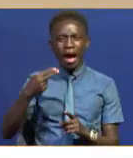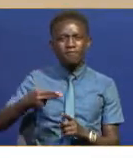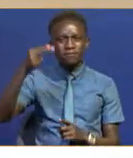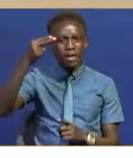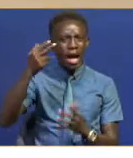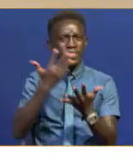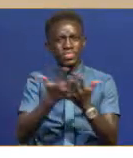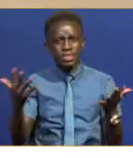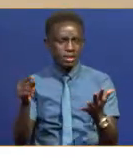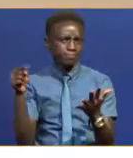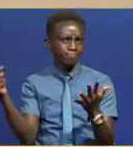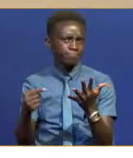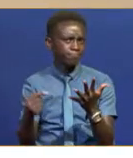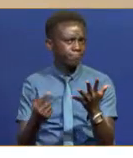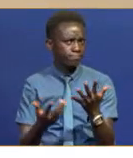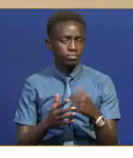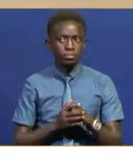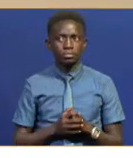now to abandon that particular